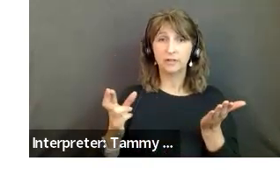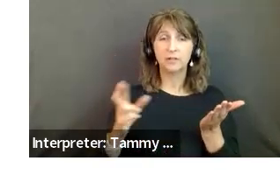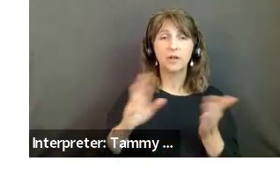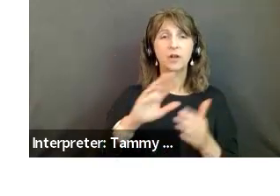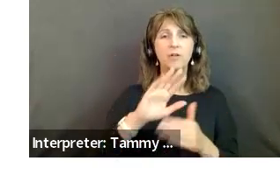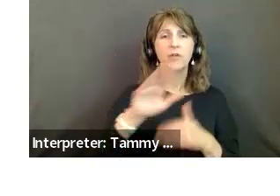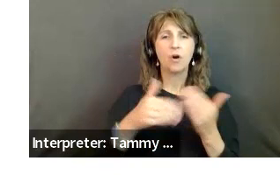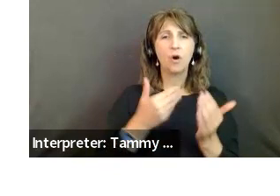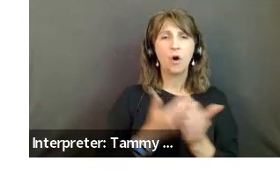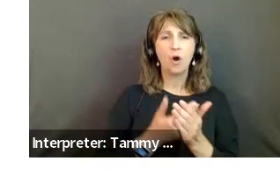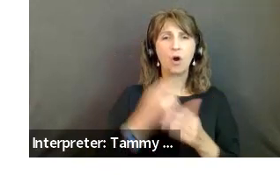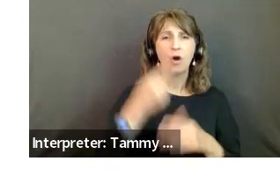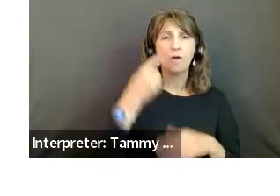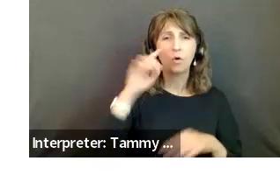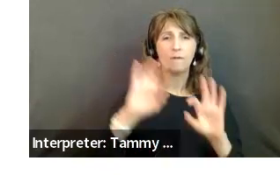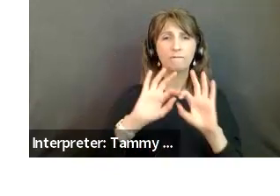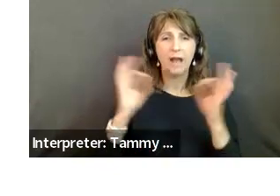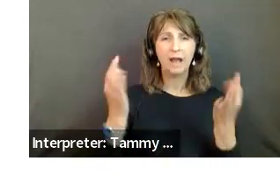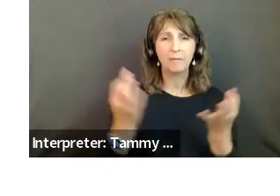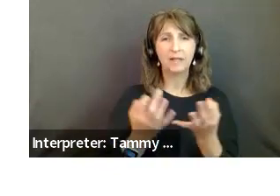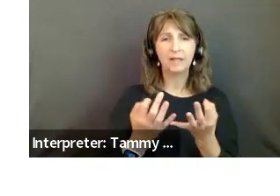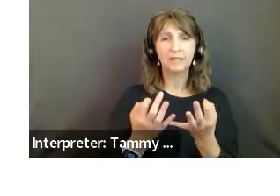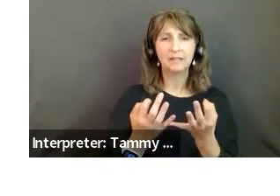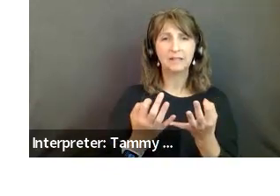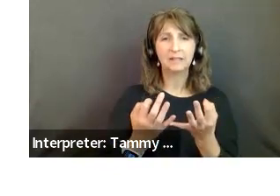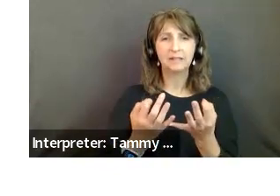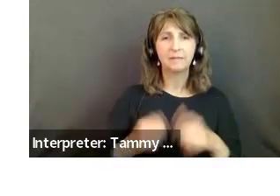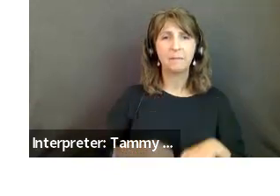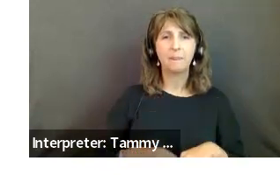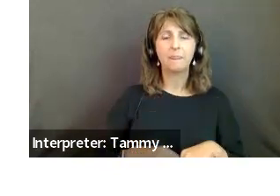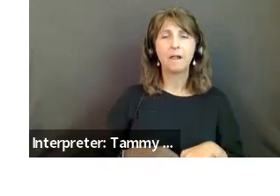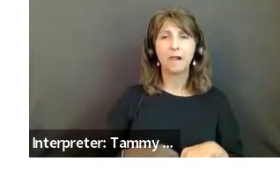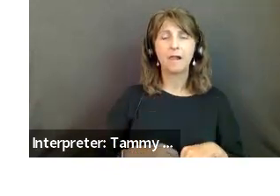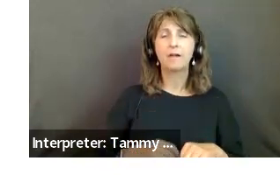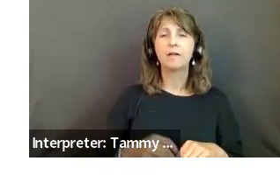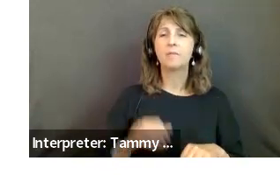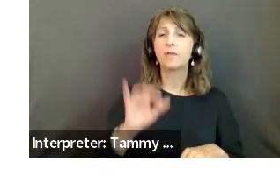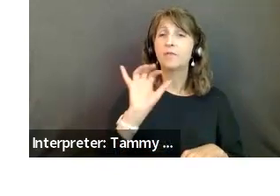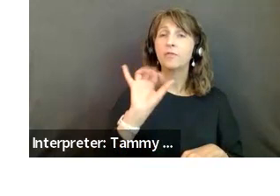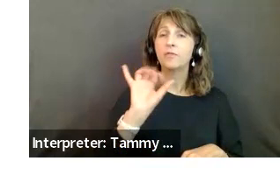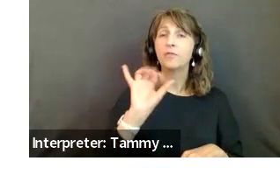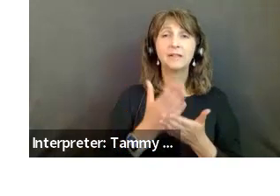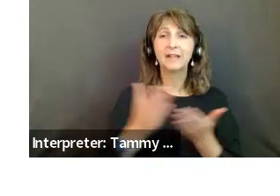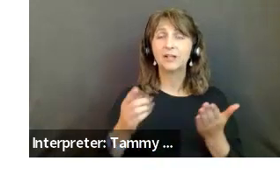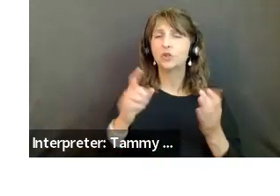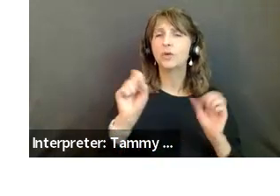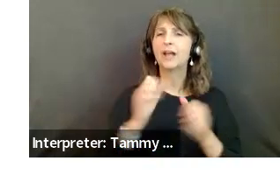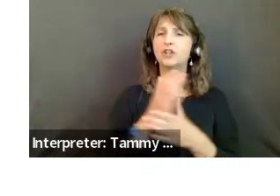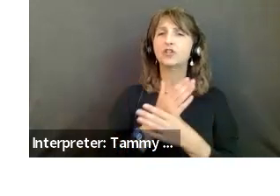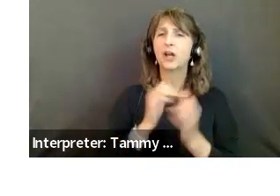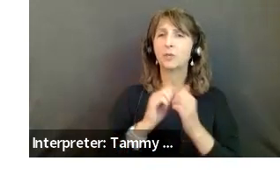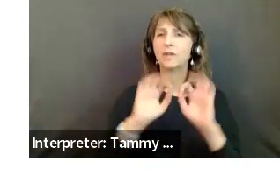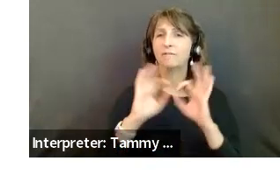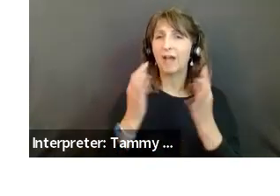for families, but these are ready references that you are able to share with families that you